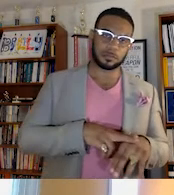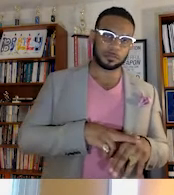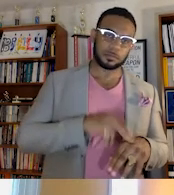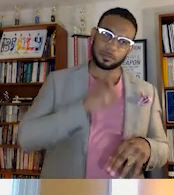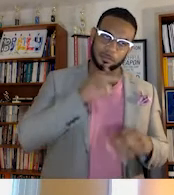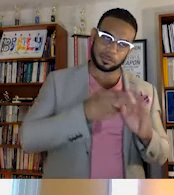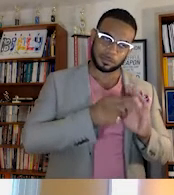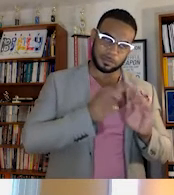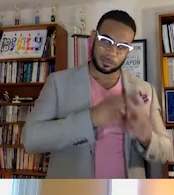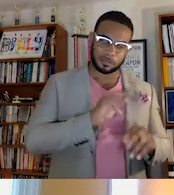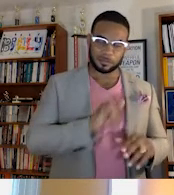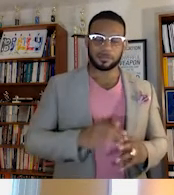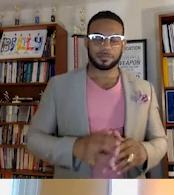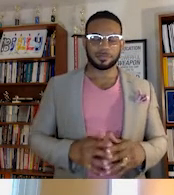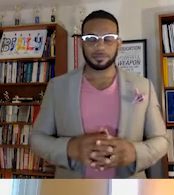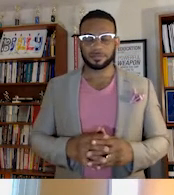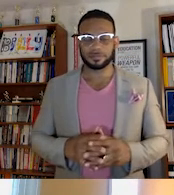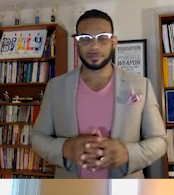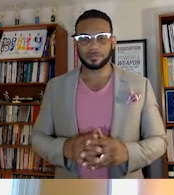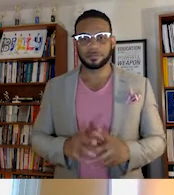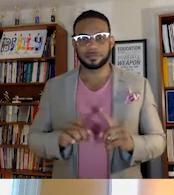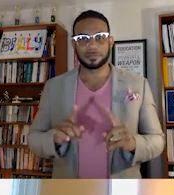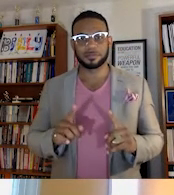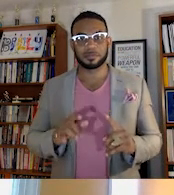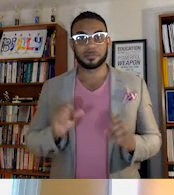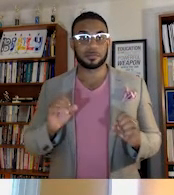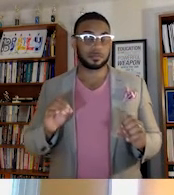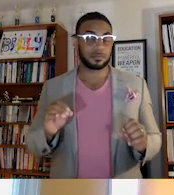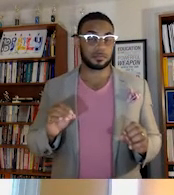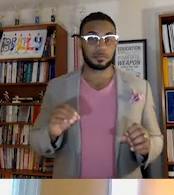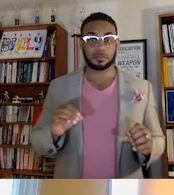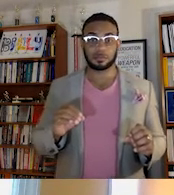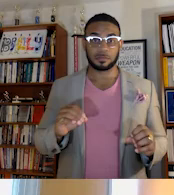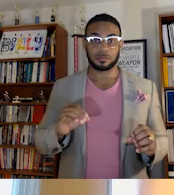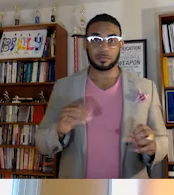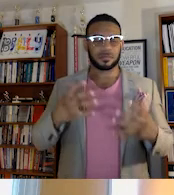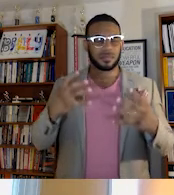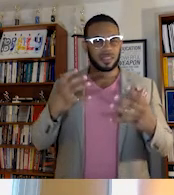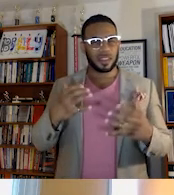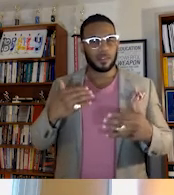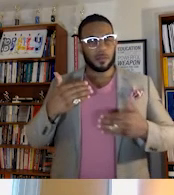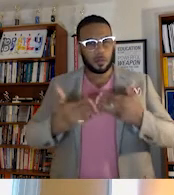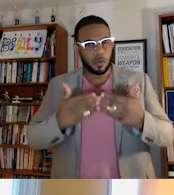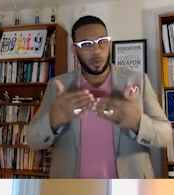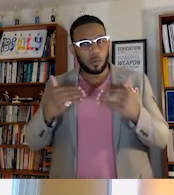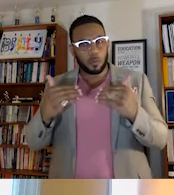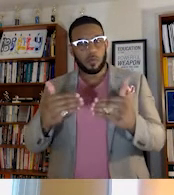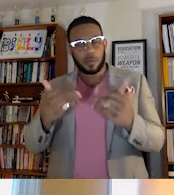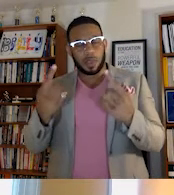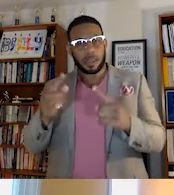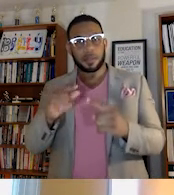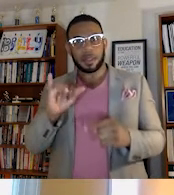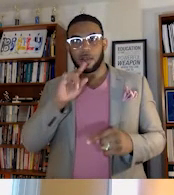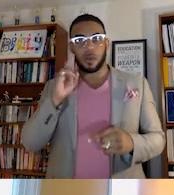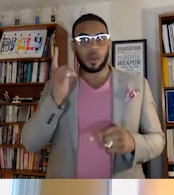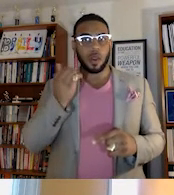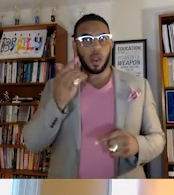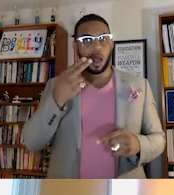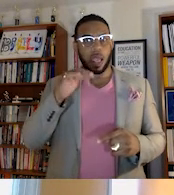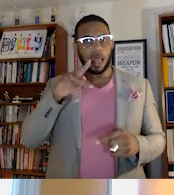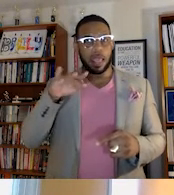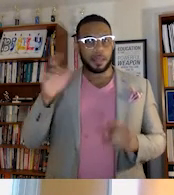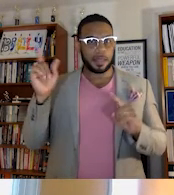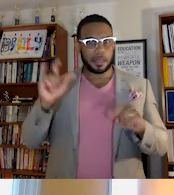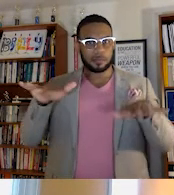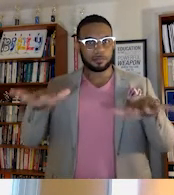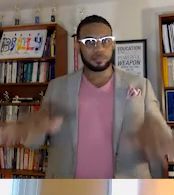wasn't that. Right. But so there's a heavy progressive movement. I think this is where all the hippies came down